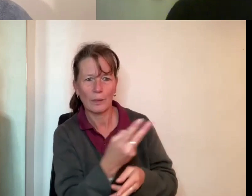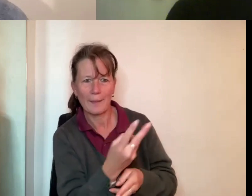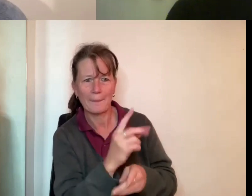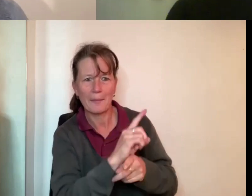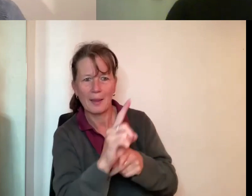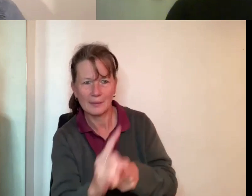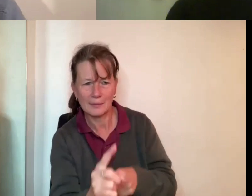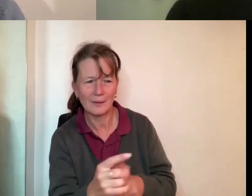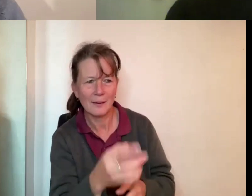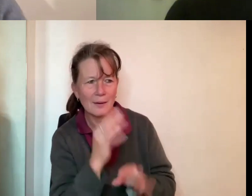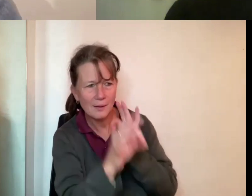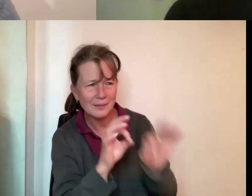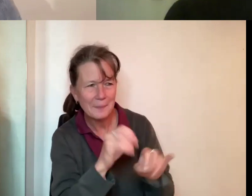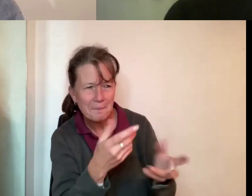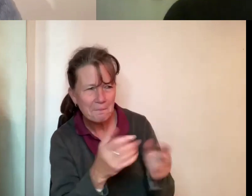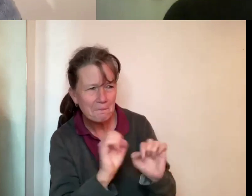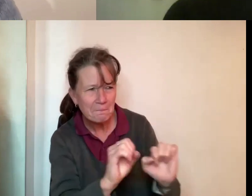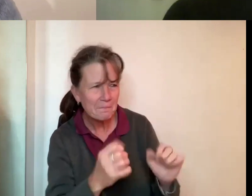and to them later.